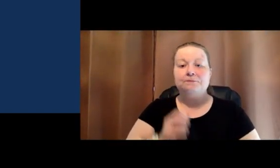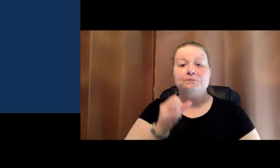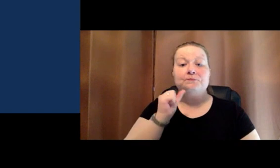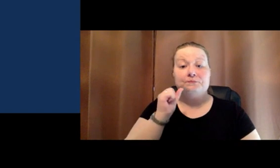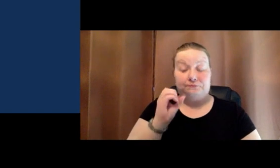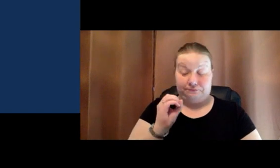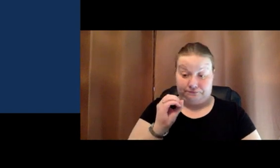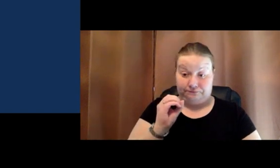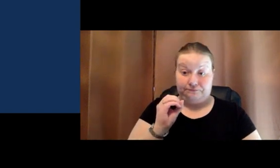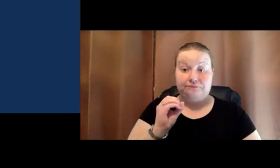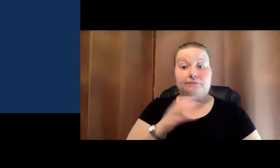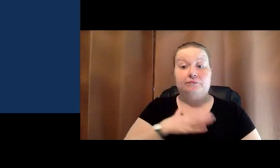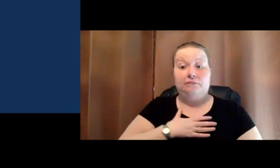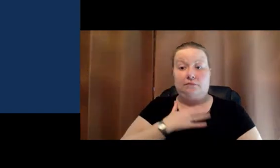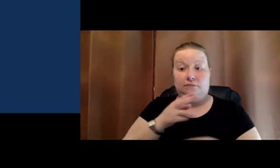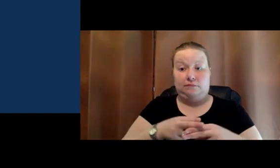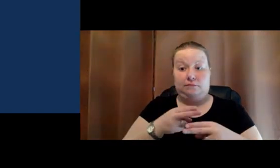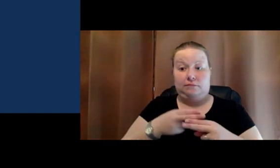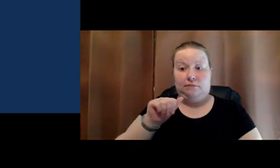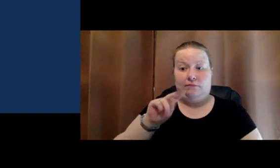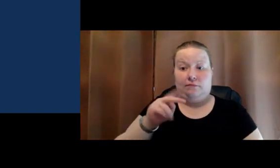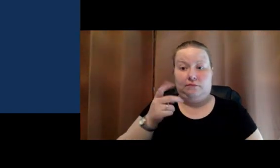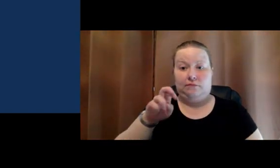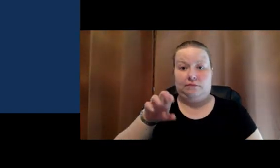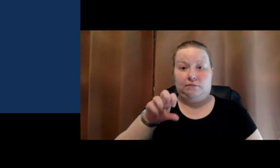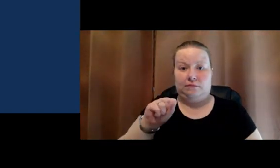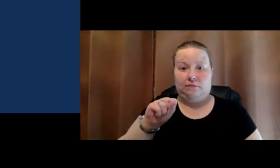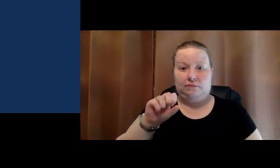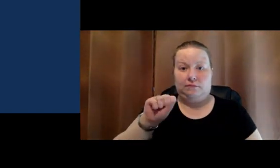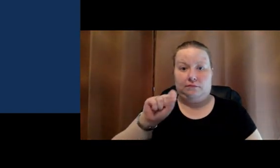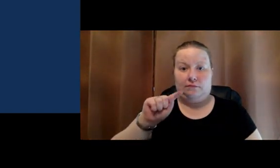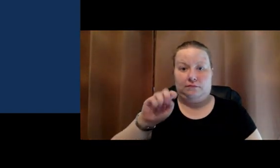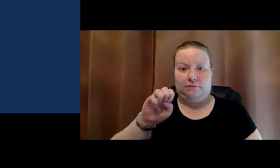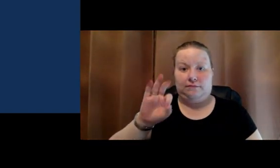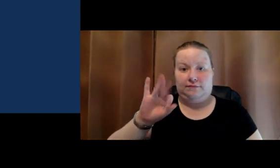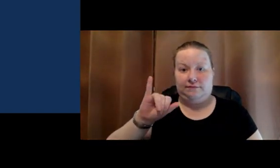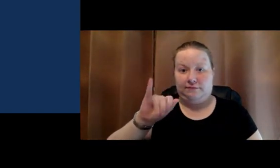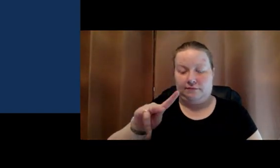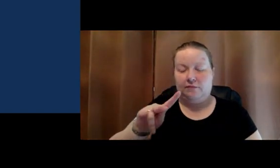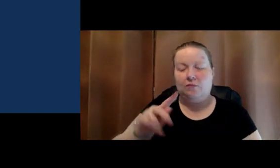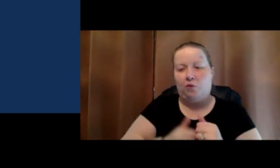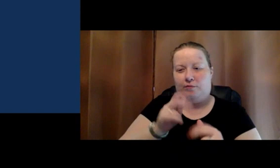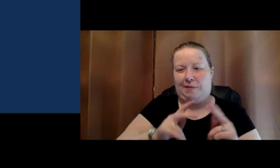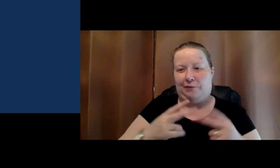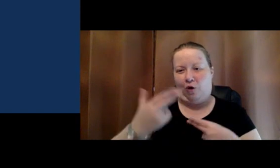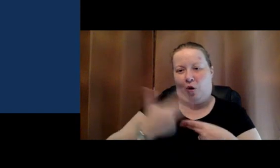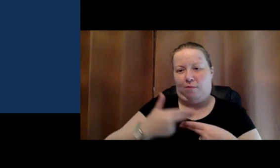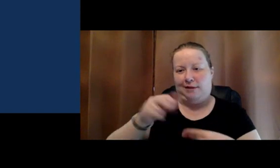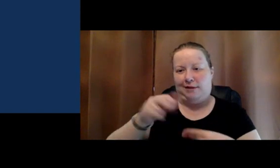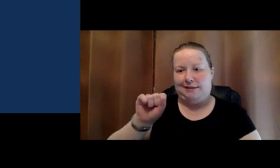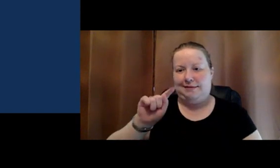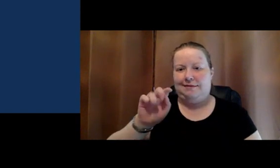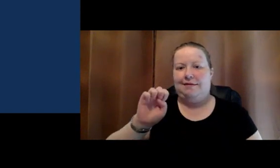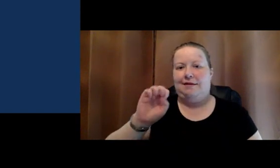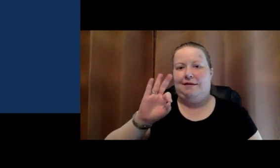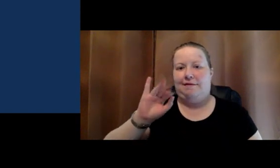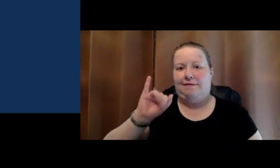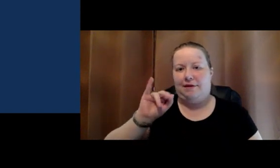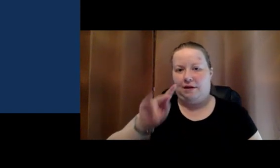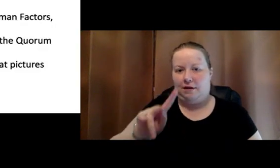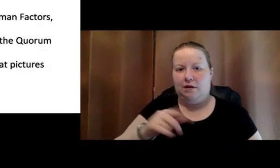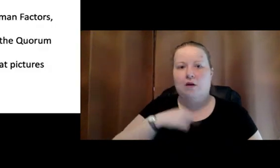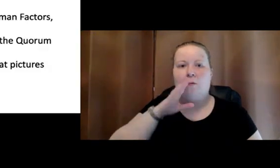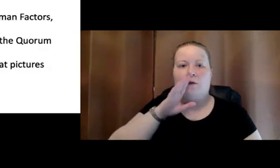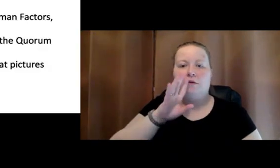So my name is Andreas Stefik. Almost everyone calls me Stefik. I'm going to be talking about evidence-based computer science